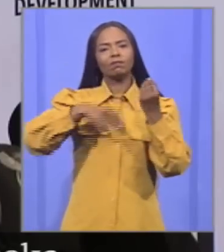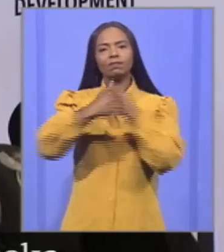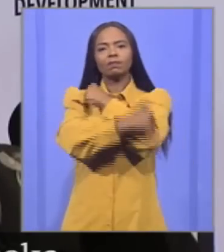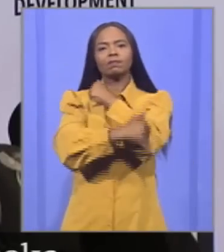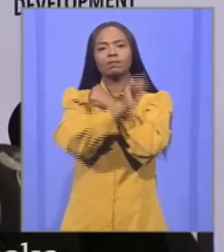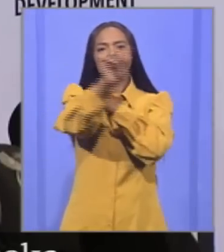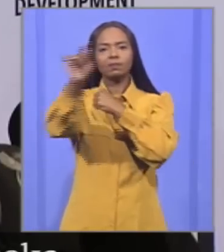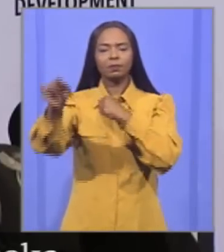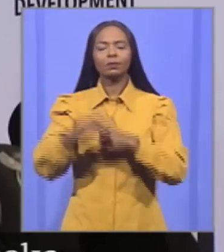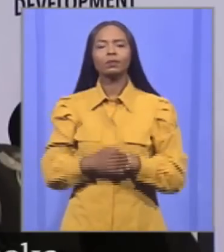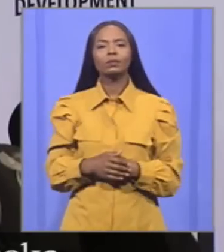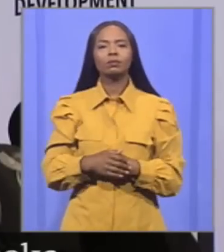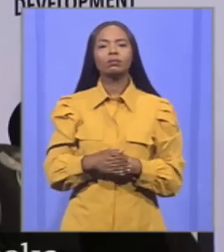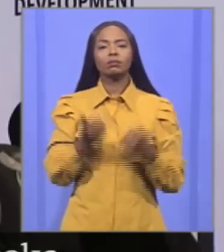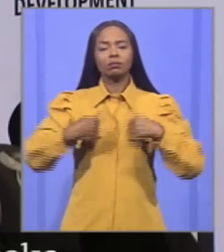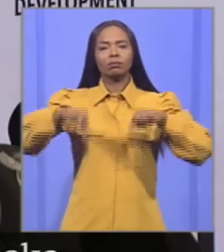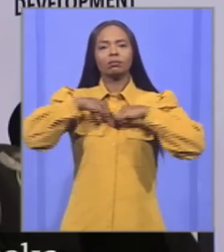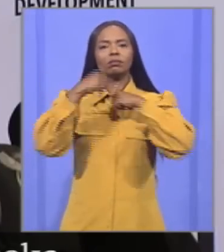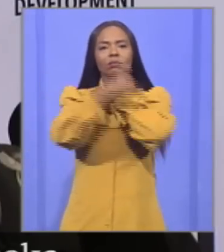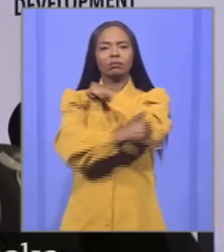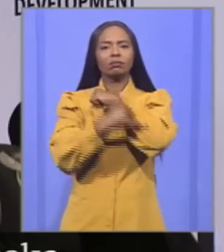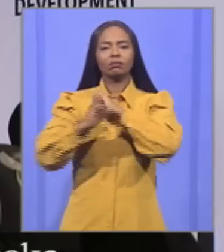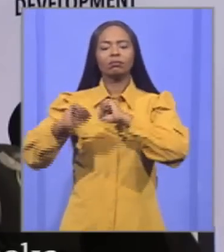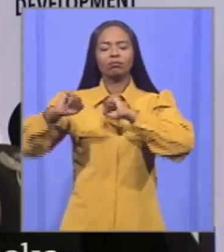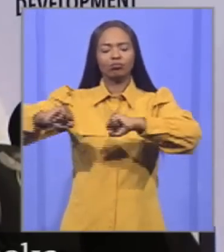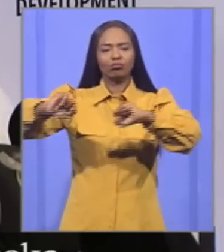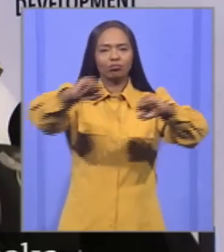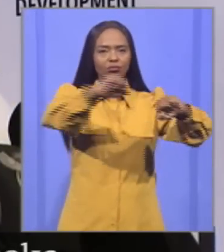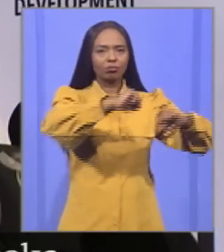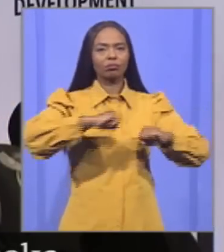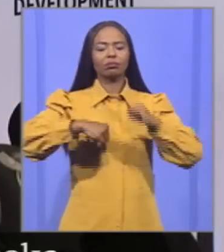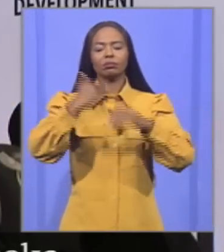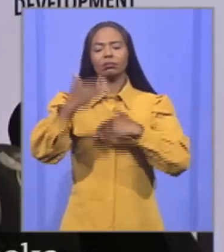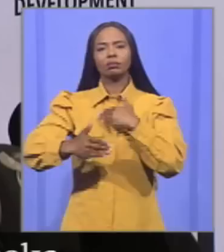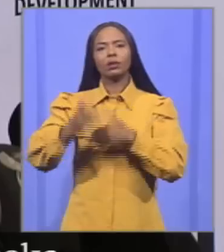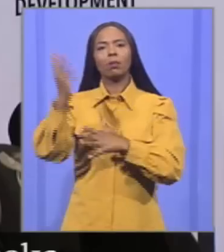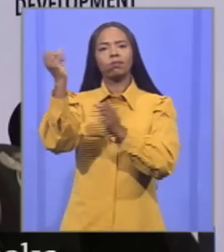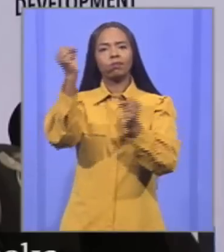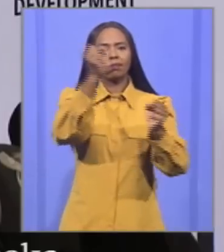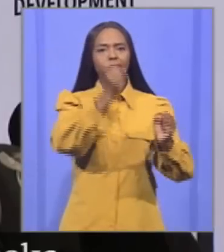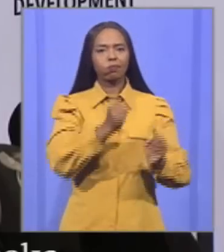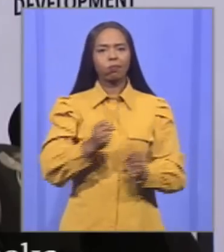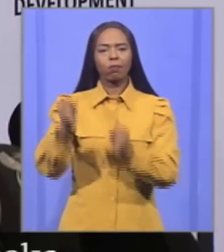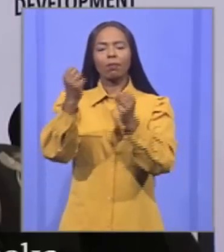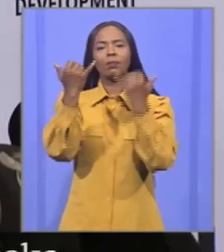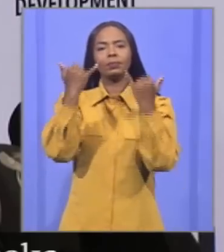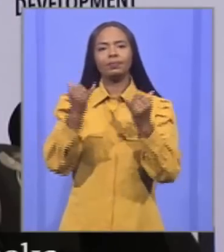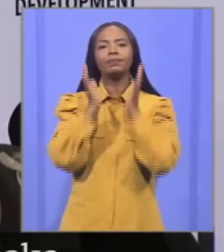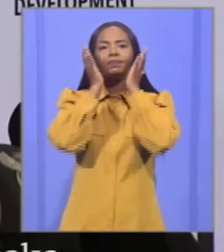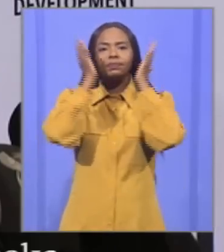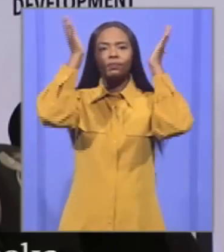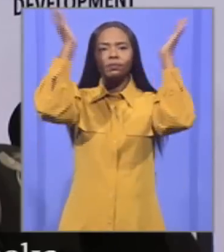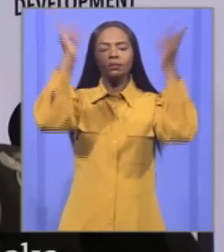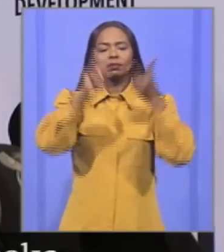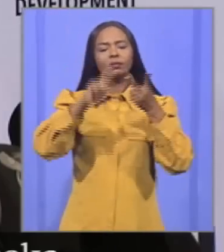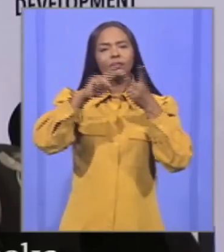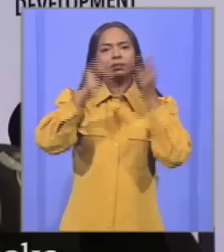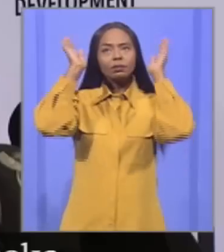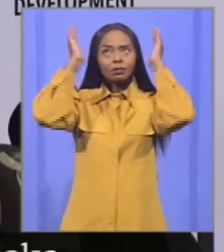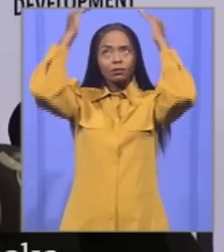intensive interjurisdictional agreements with 3 of our neighboring countries, for now is Eswatini, Lesotho